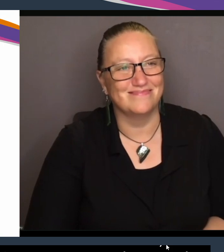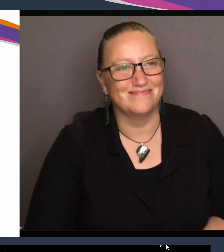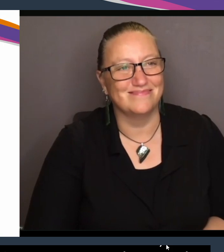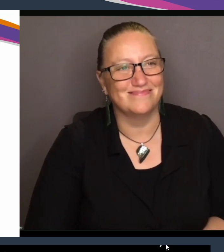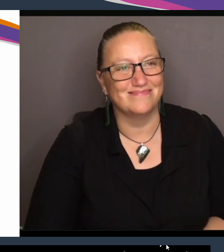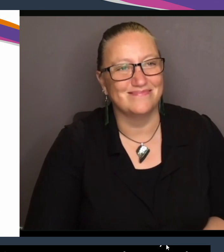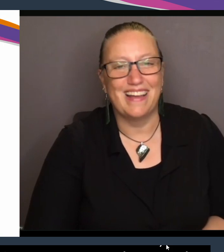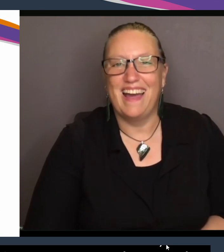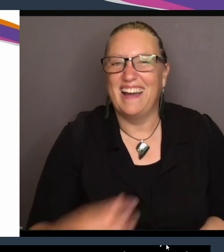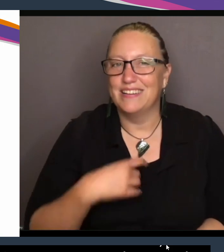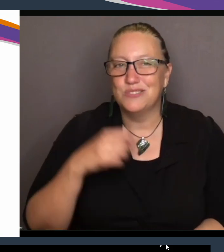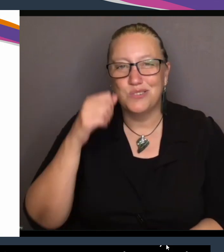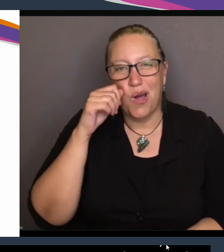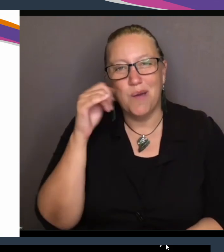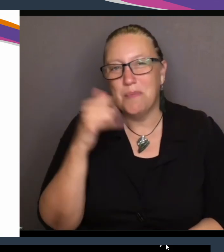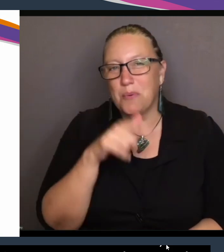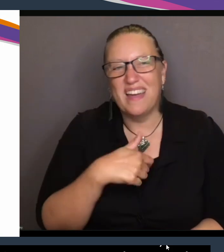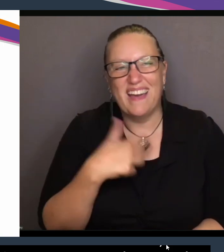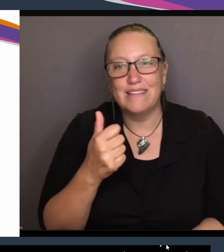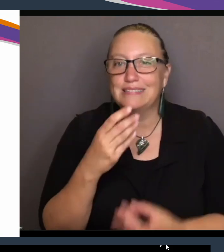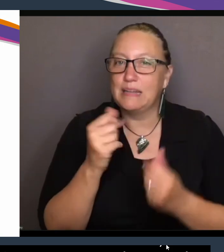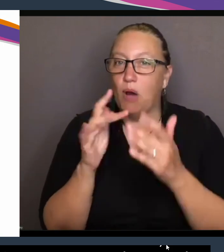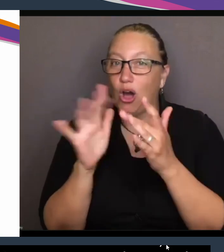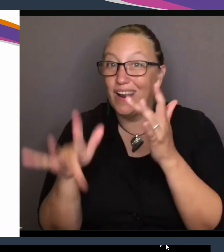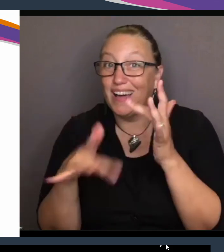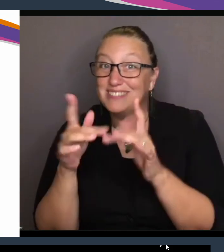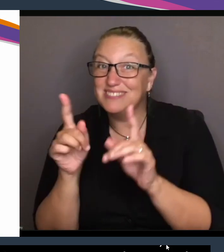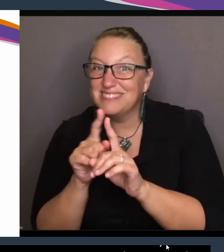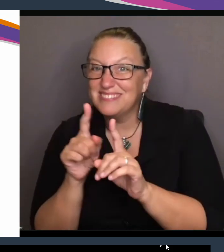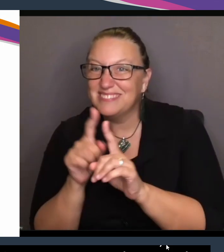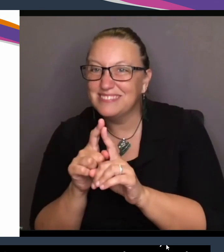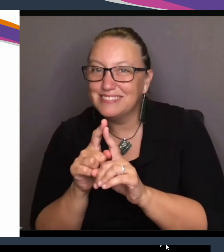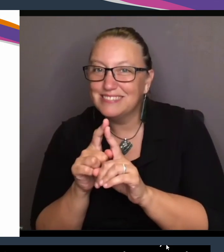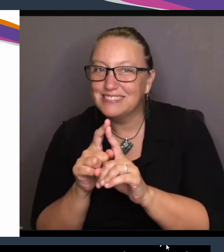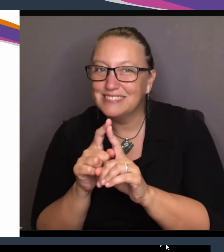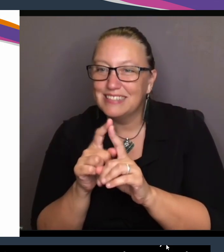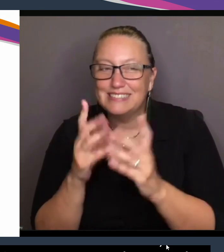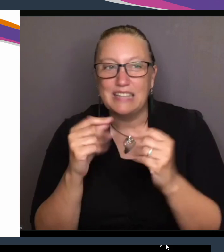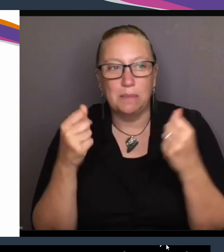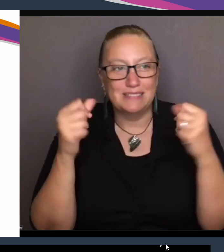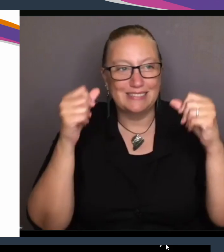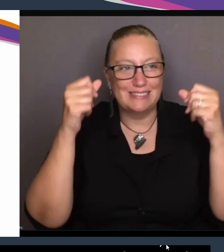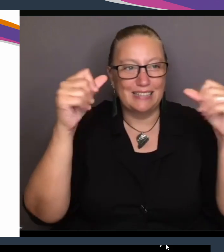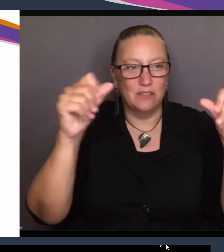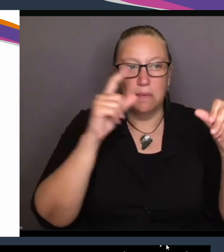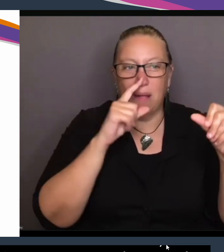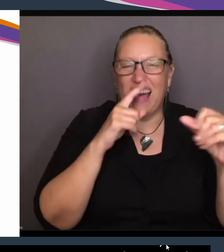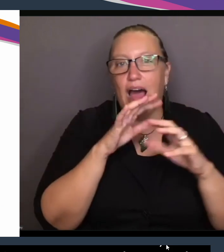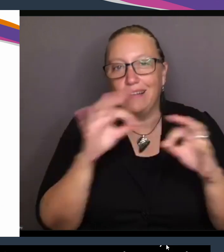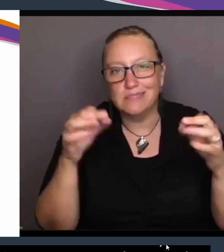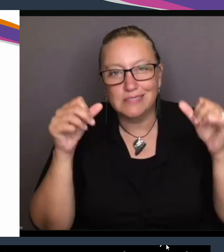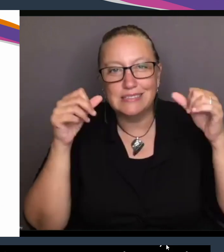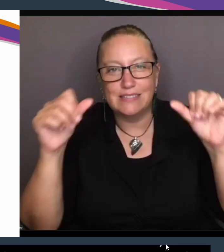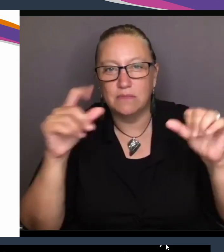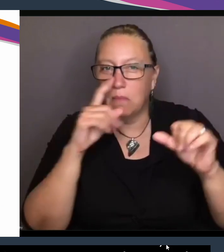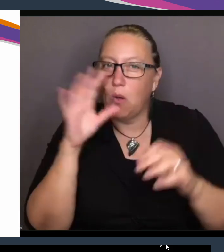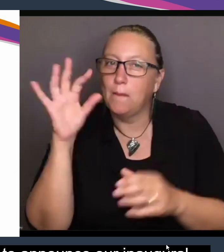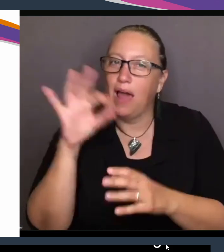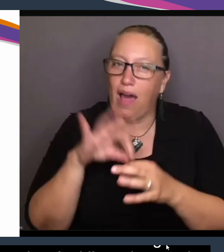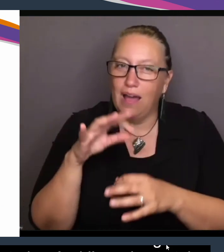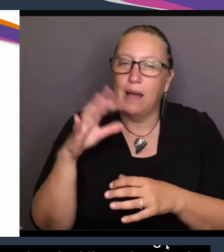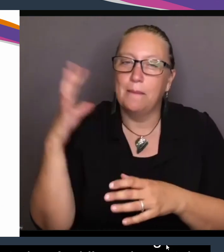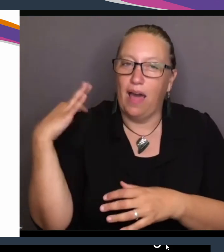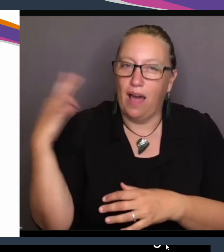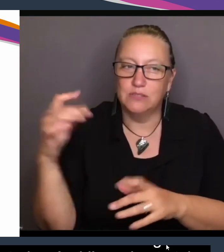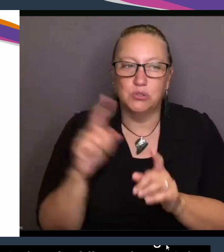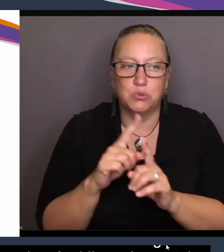know we might have some online and some unsuccessful candidates too. And so I'm going to read a little